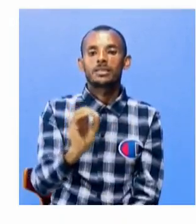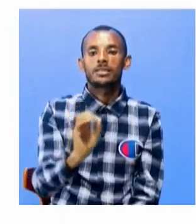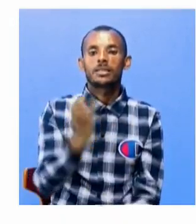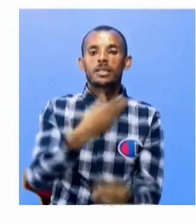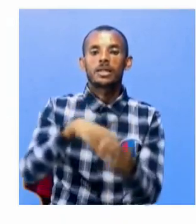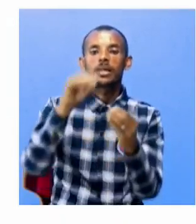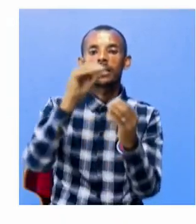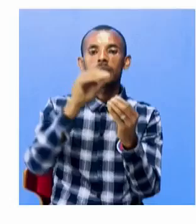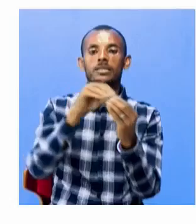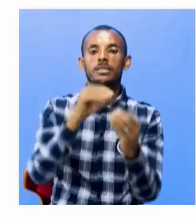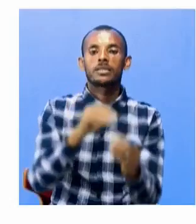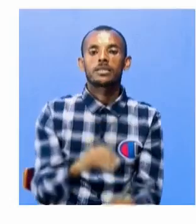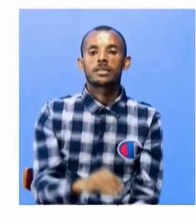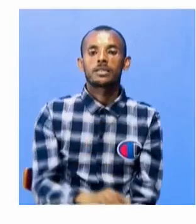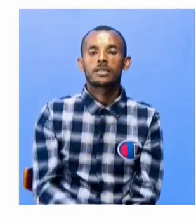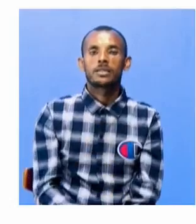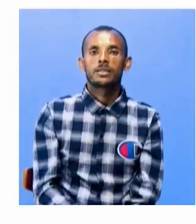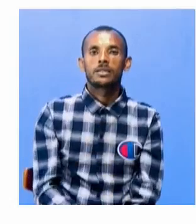increase